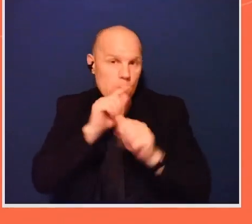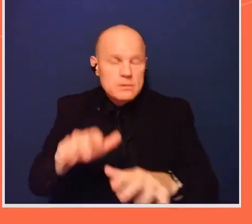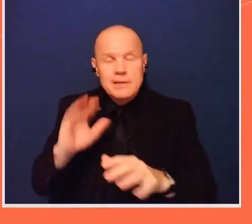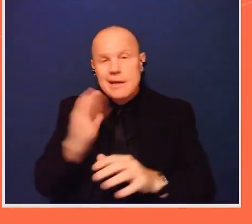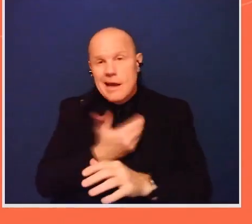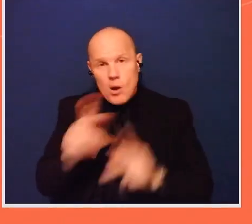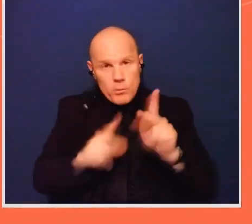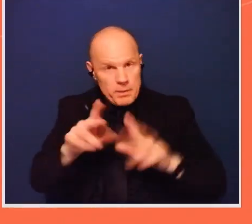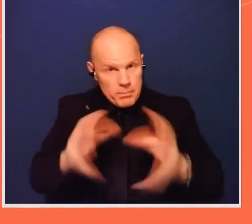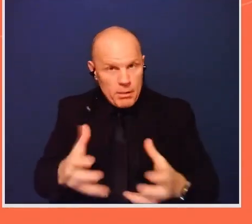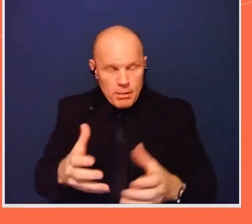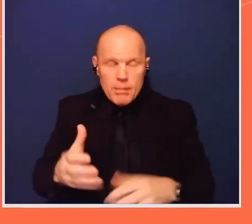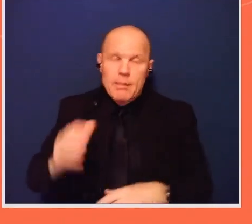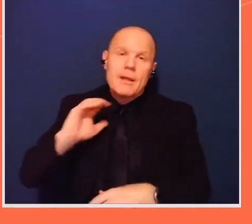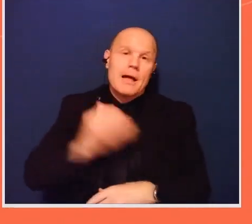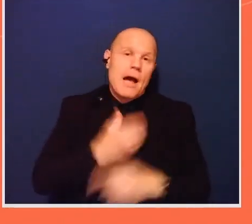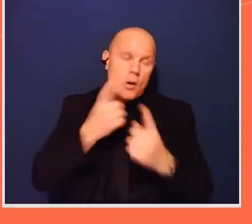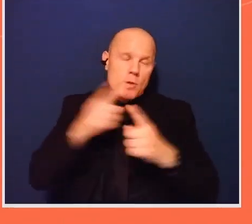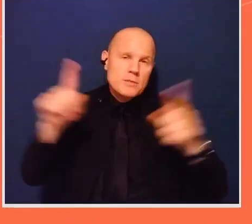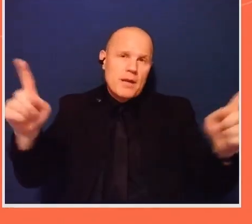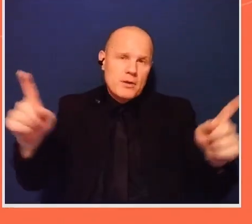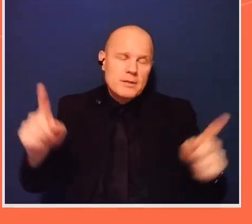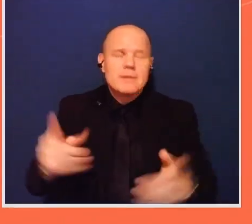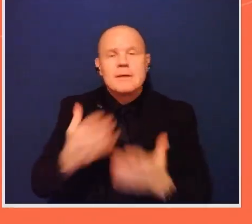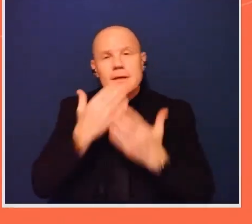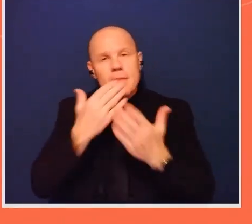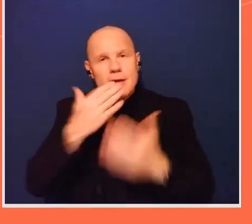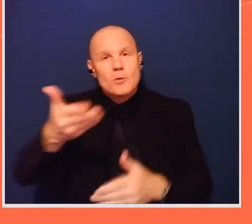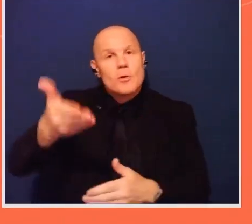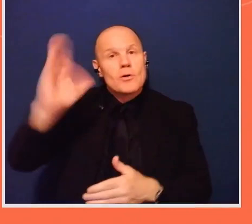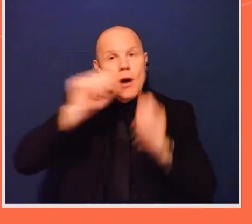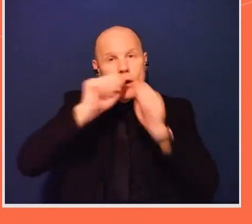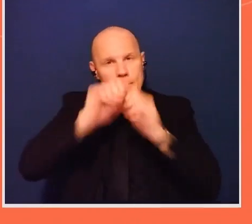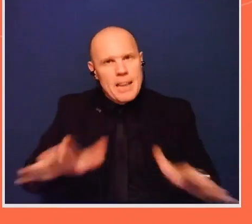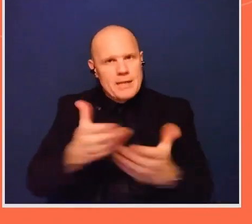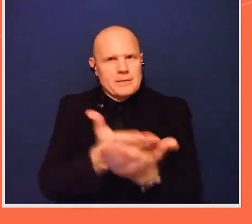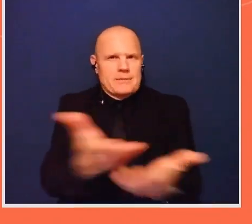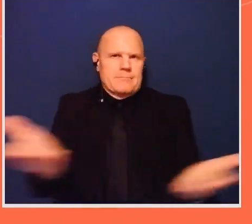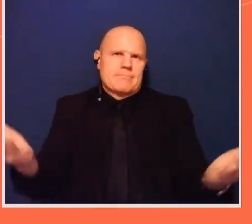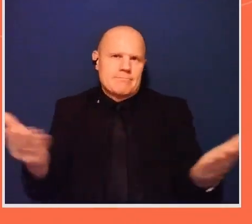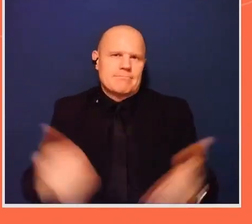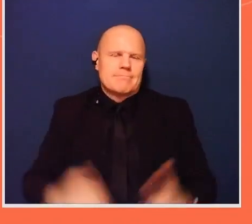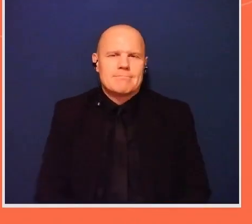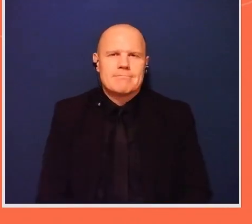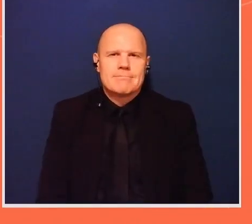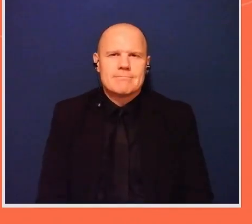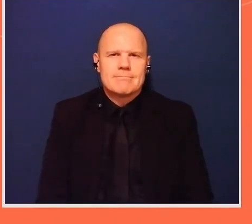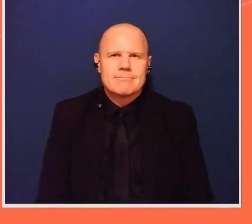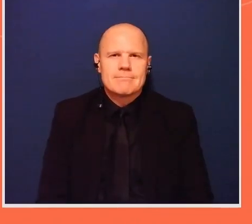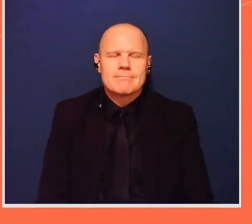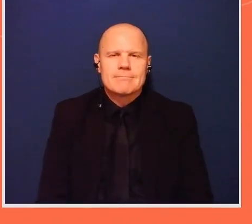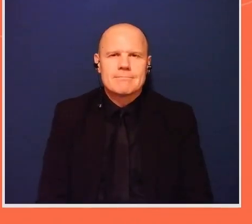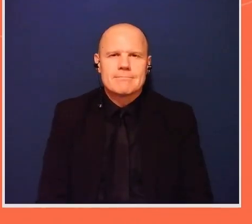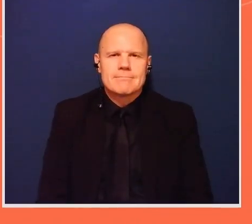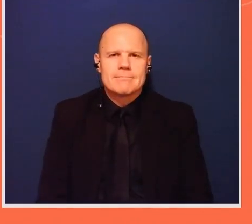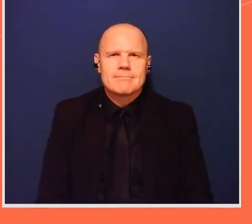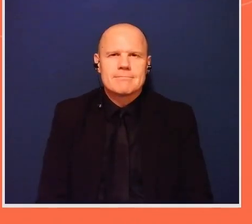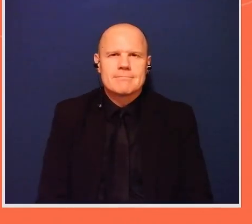marbek la other belaw ngartiar el altutaw. E kulturo ke bogungo do ul toram rigel mortigal okyak sangar gidrel al sils.